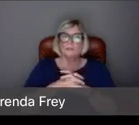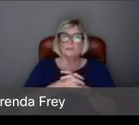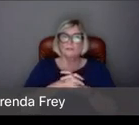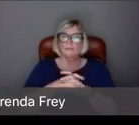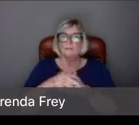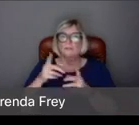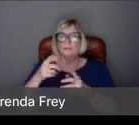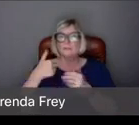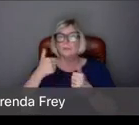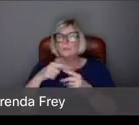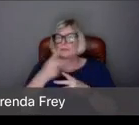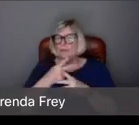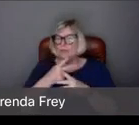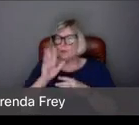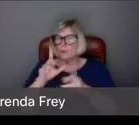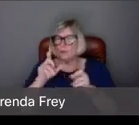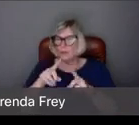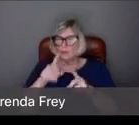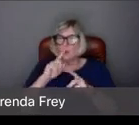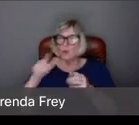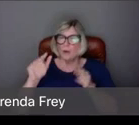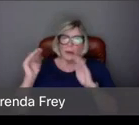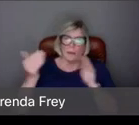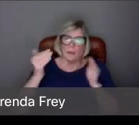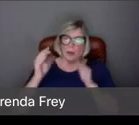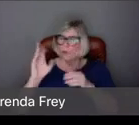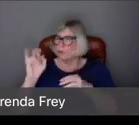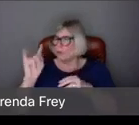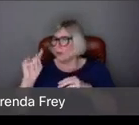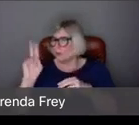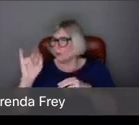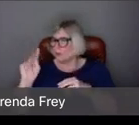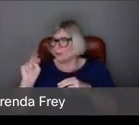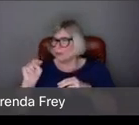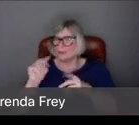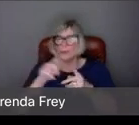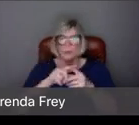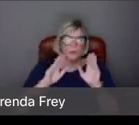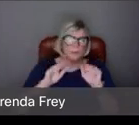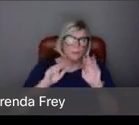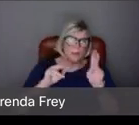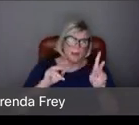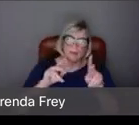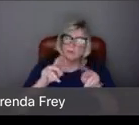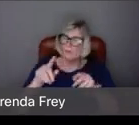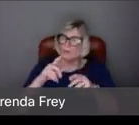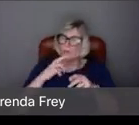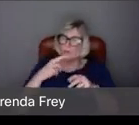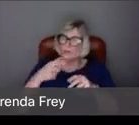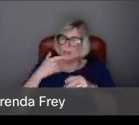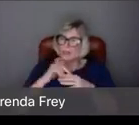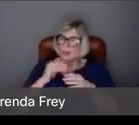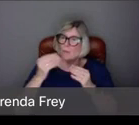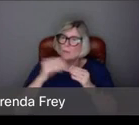I'm trying to figure out your question. Are you comparing the credit unions or banks, or are you saying are more banks trying to make those loans to low-wage